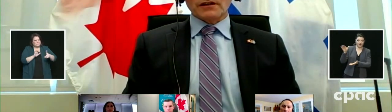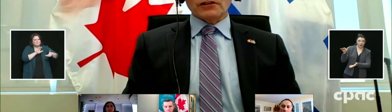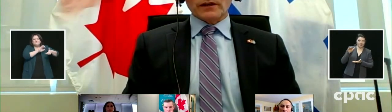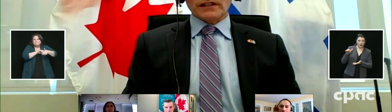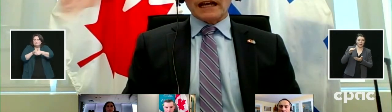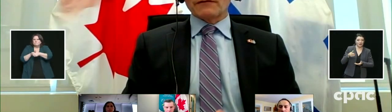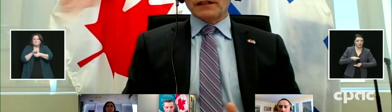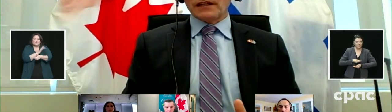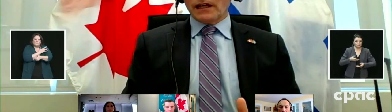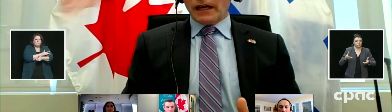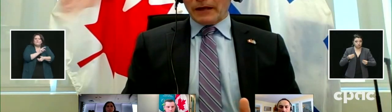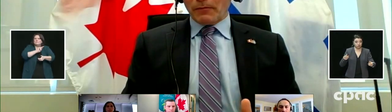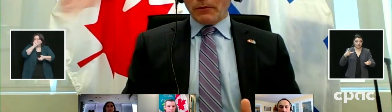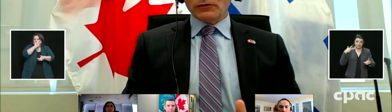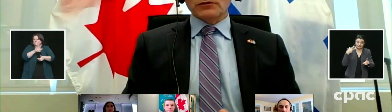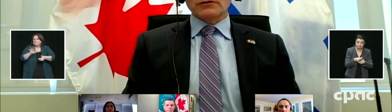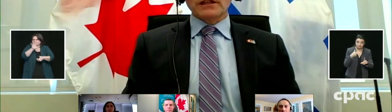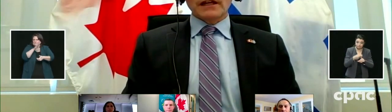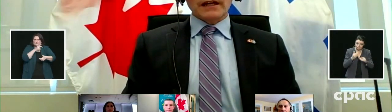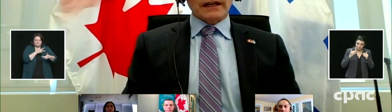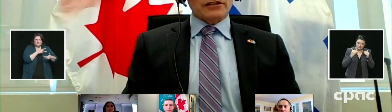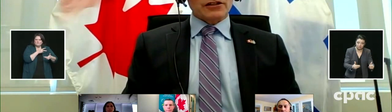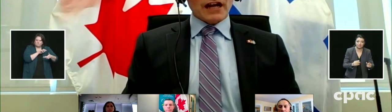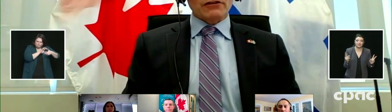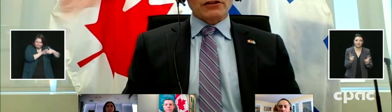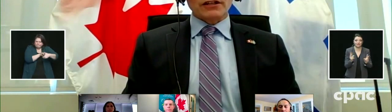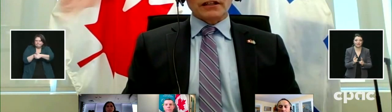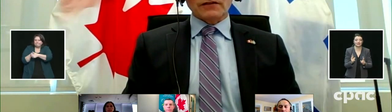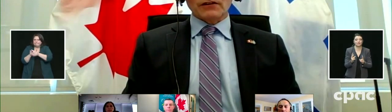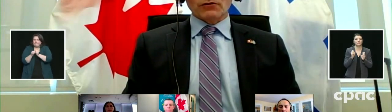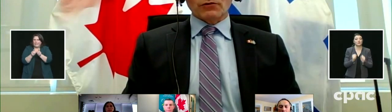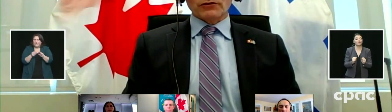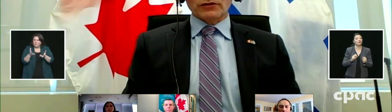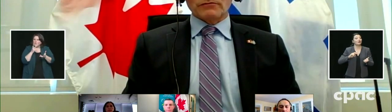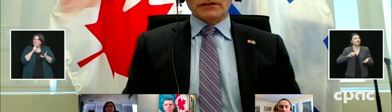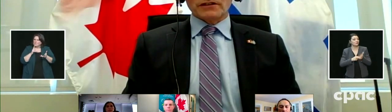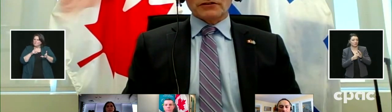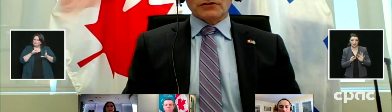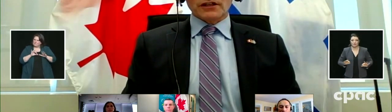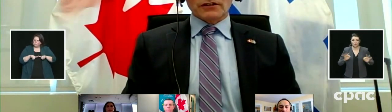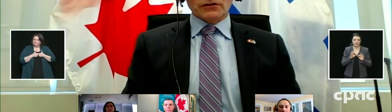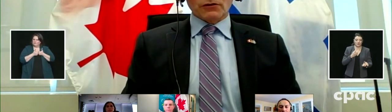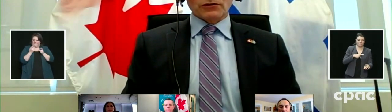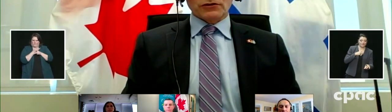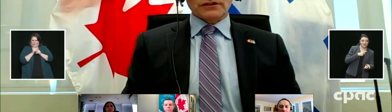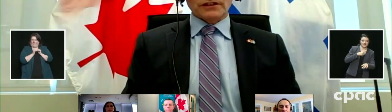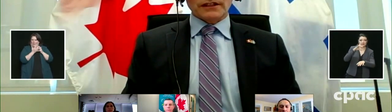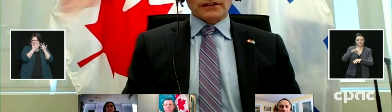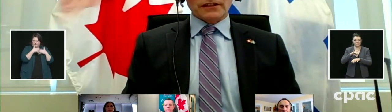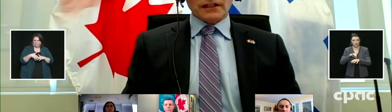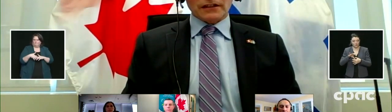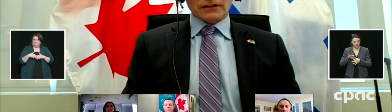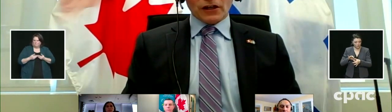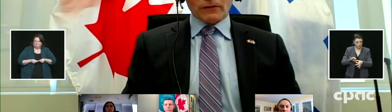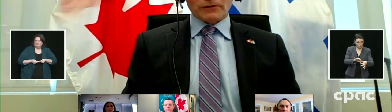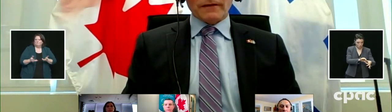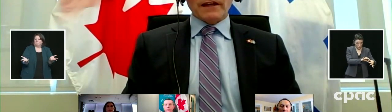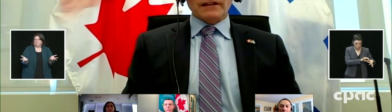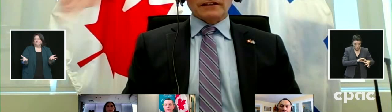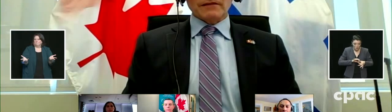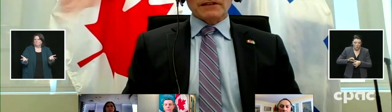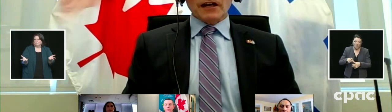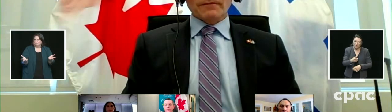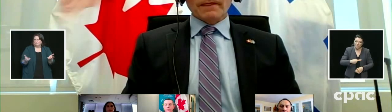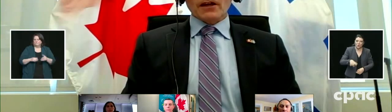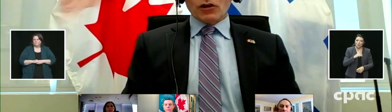provinces and territories that have the important and challenging and difficult work to administer the doses in Canadians' arms.